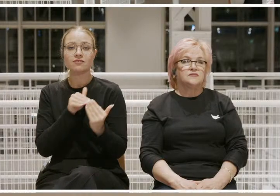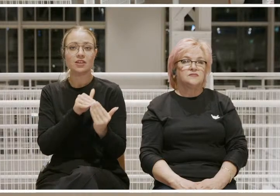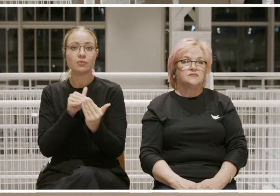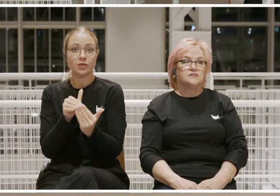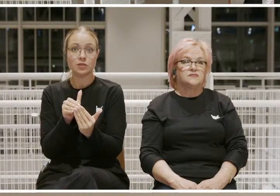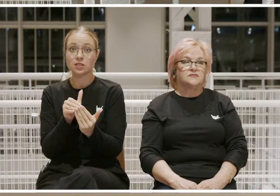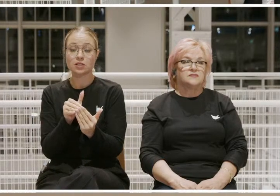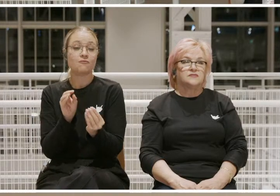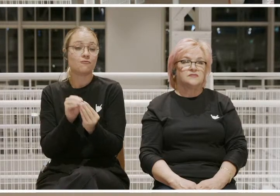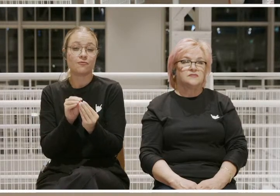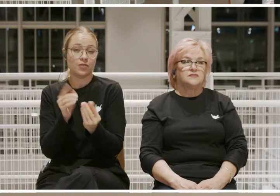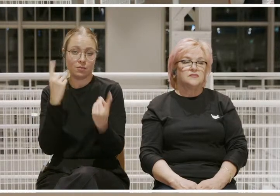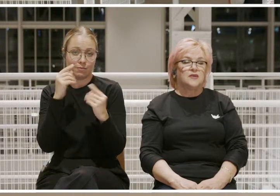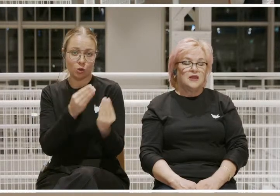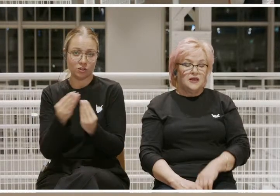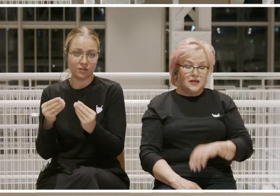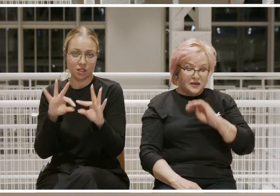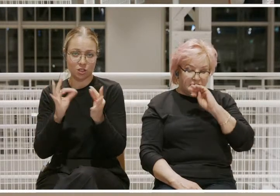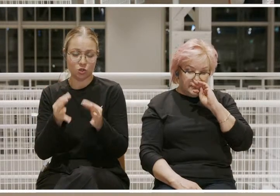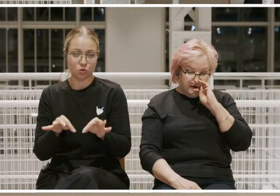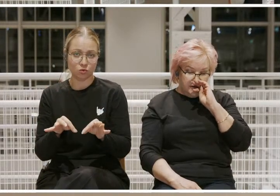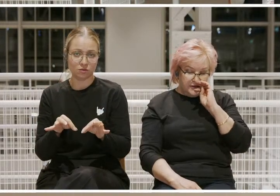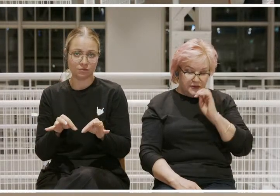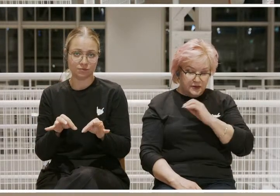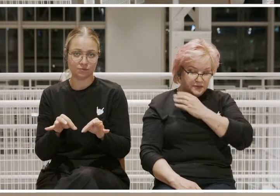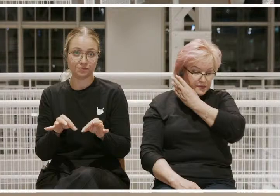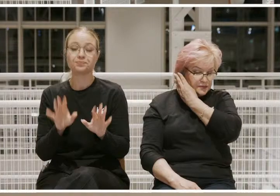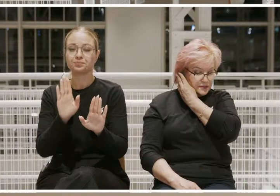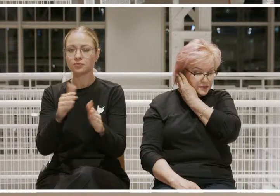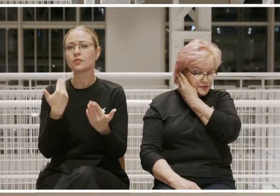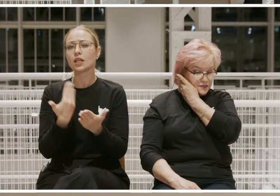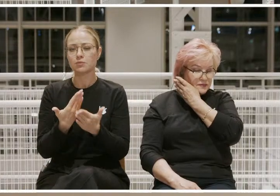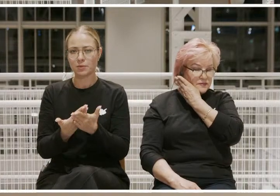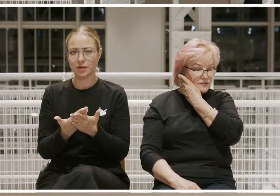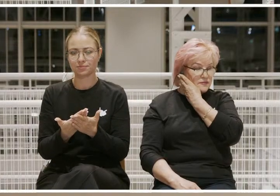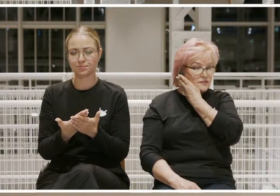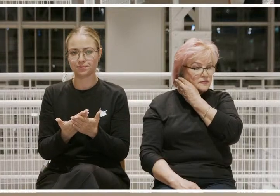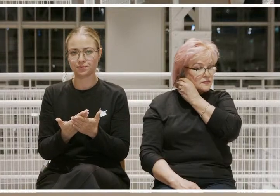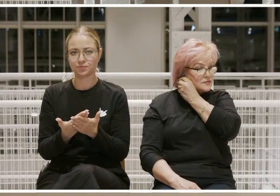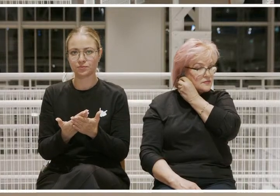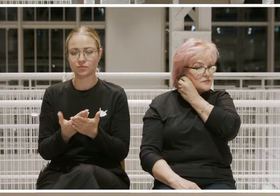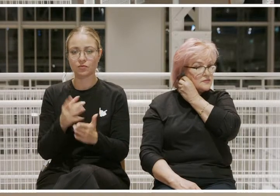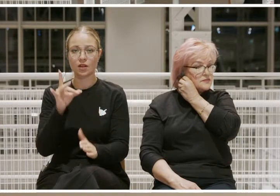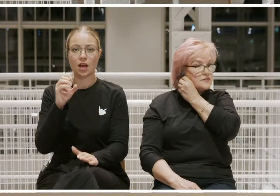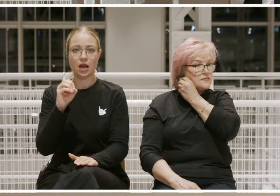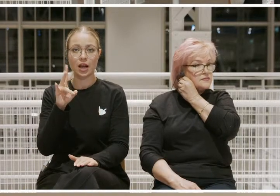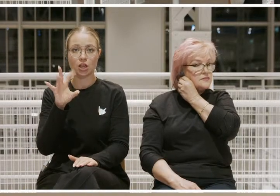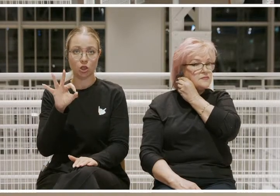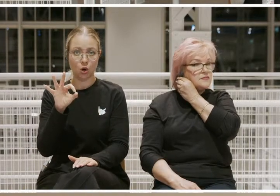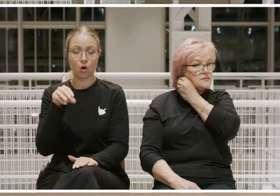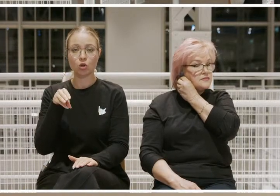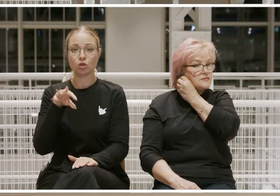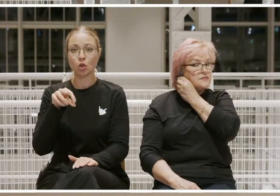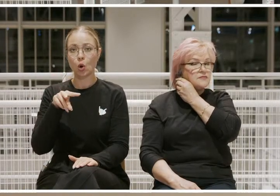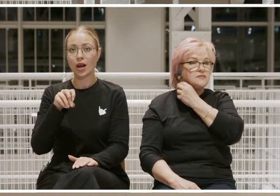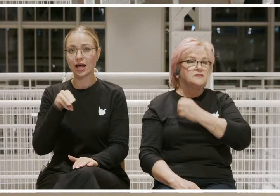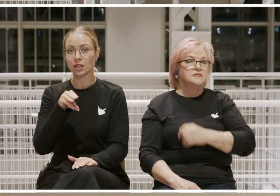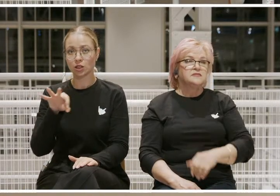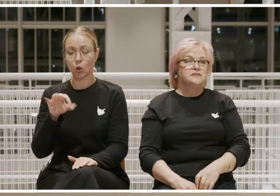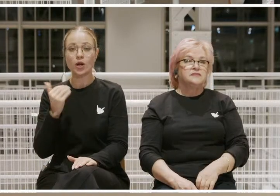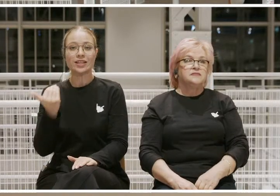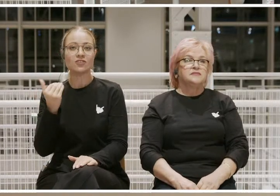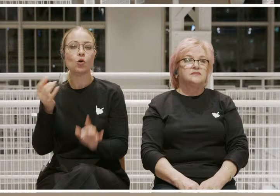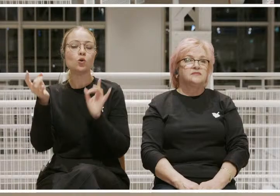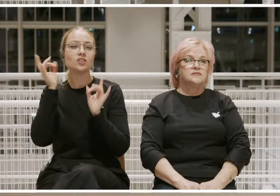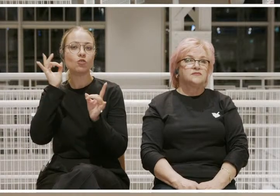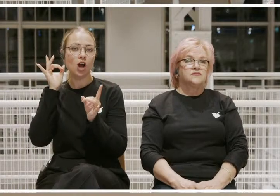see the sound installation of Renato Leotto in Çinili Hamam, mm-hmm. but also you